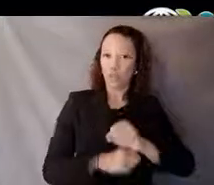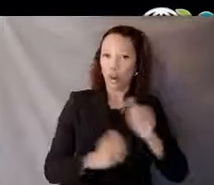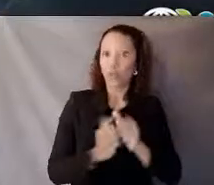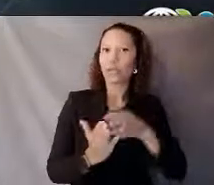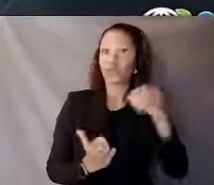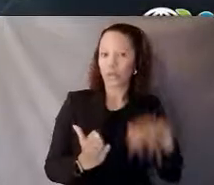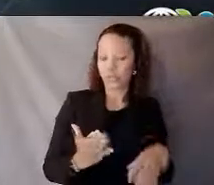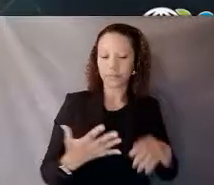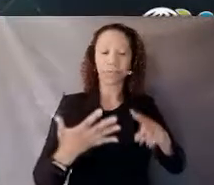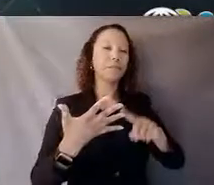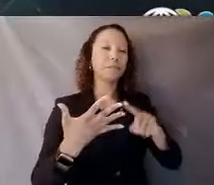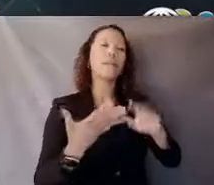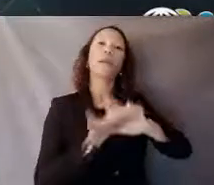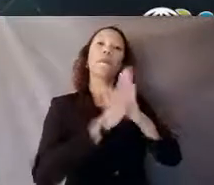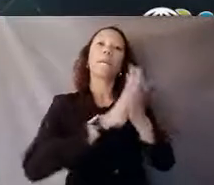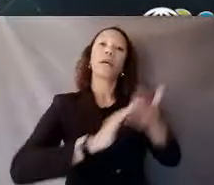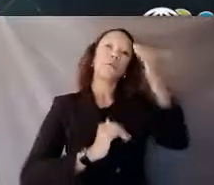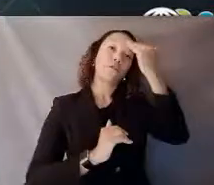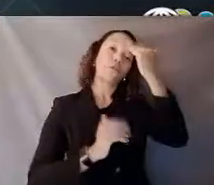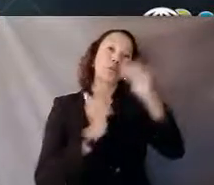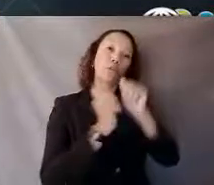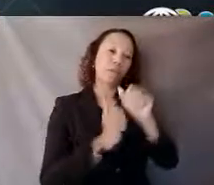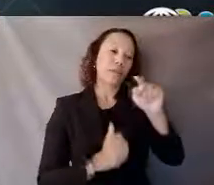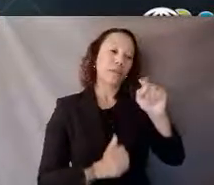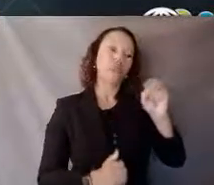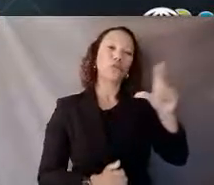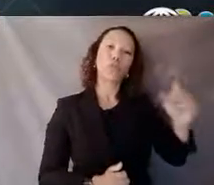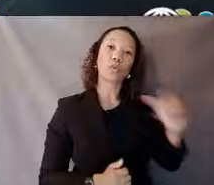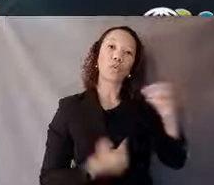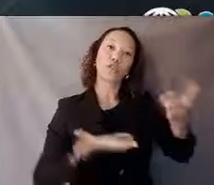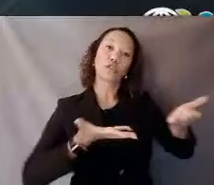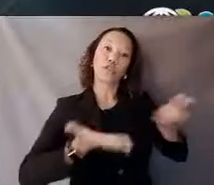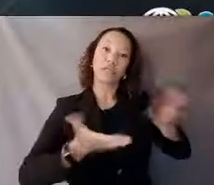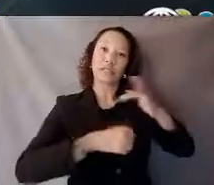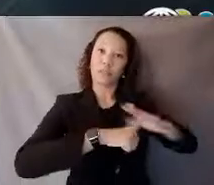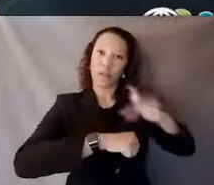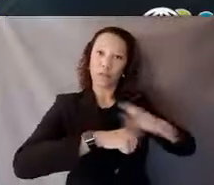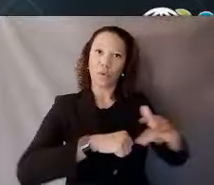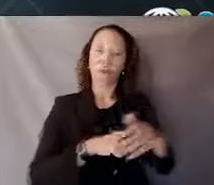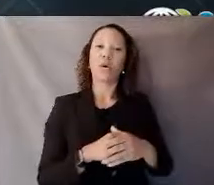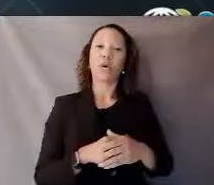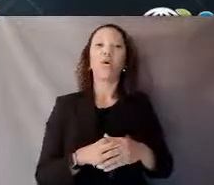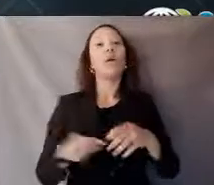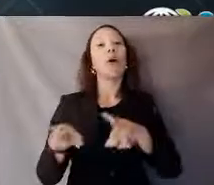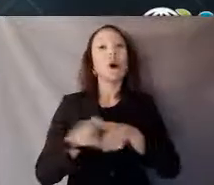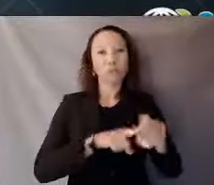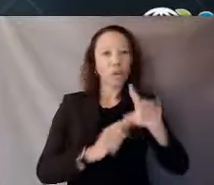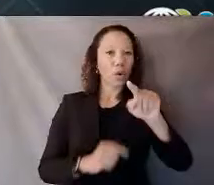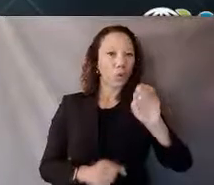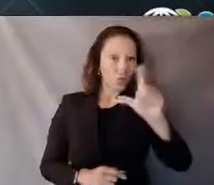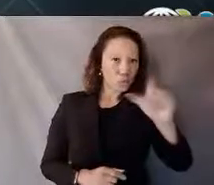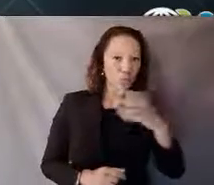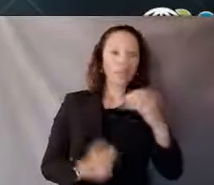number 4, get familiar with the tools and resources available, and also the tools and resources that are going to